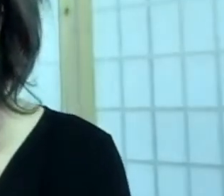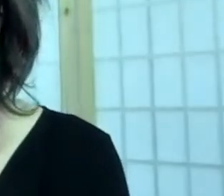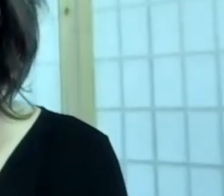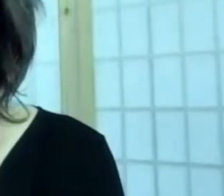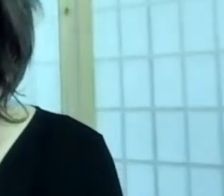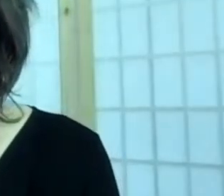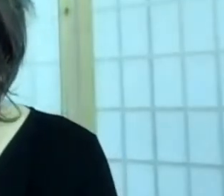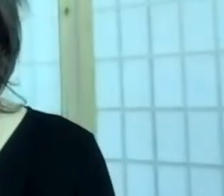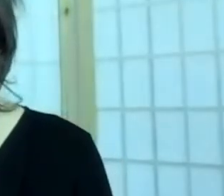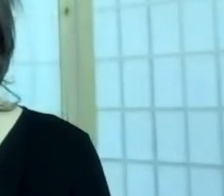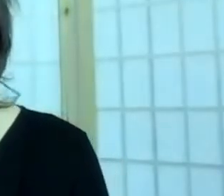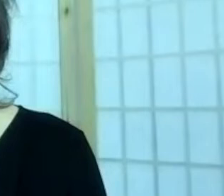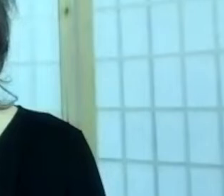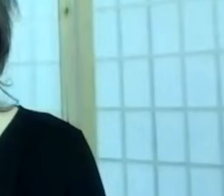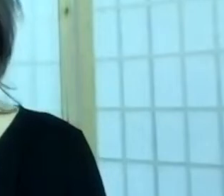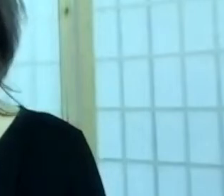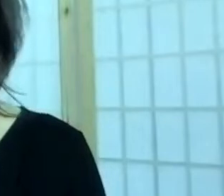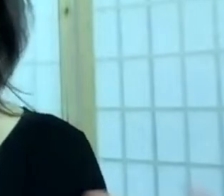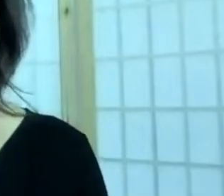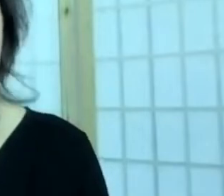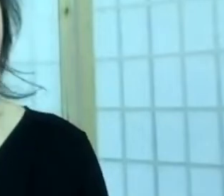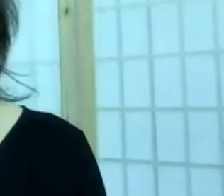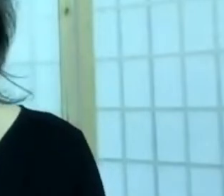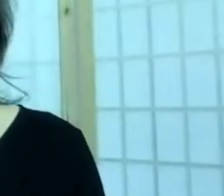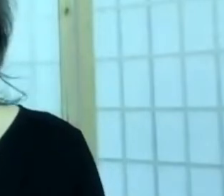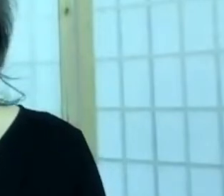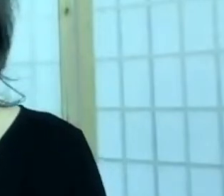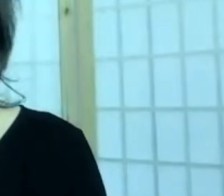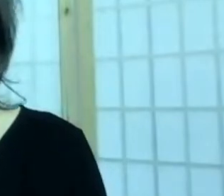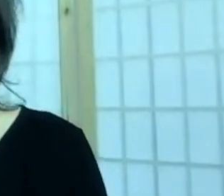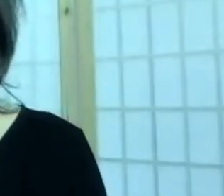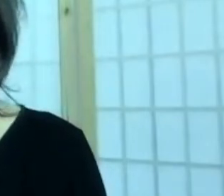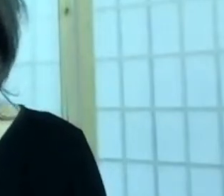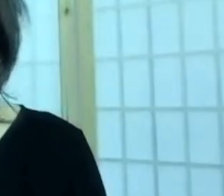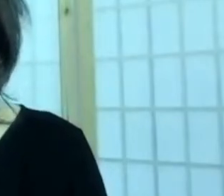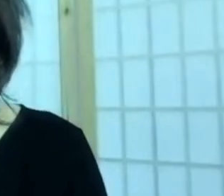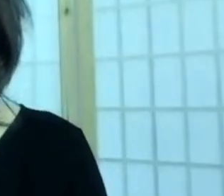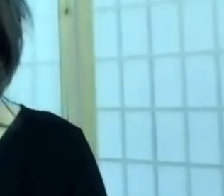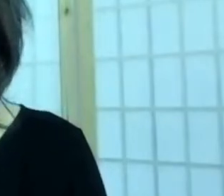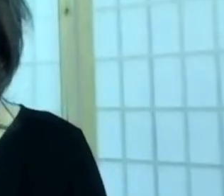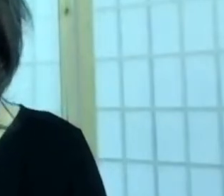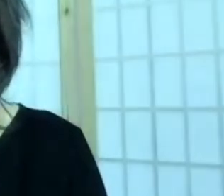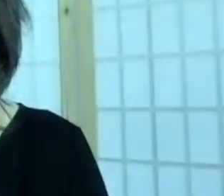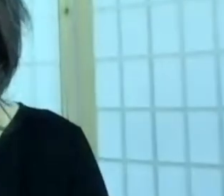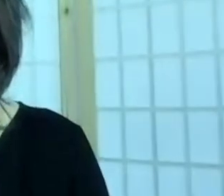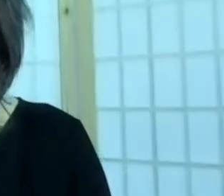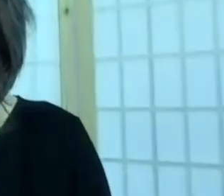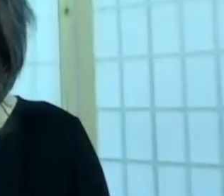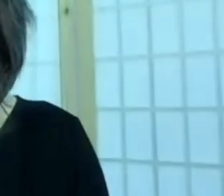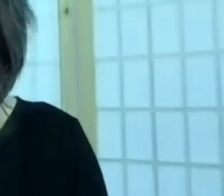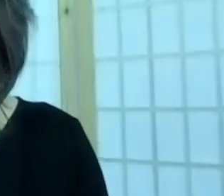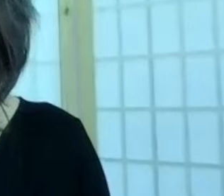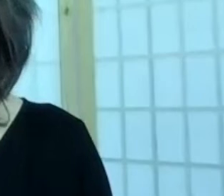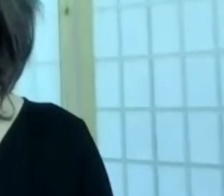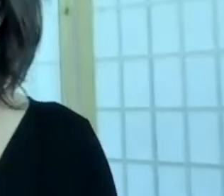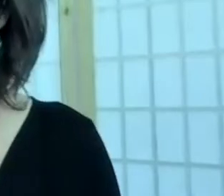So it's a good reminder for me and for everybody. The meeting has now resumed again and the recording has resumed again. For